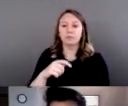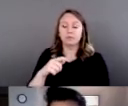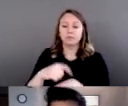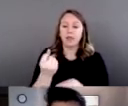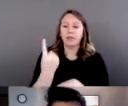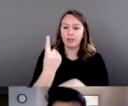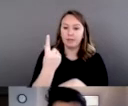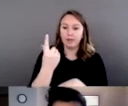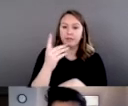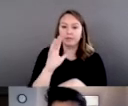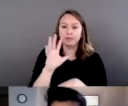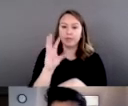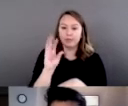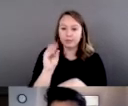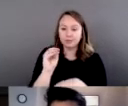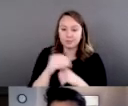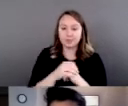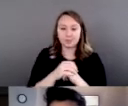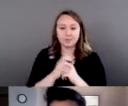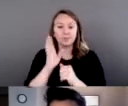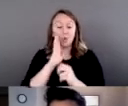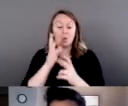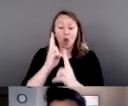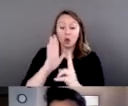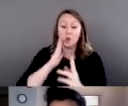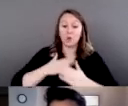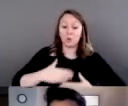Take a bio break, and we'll see you back in 5.